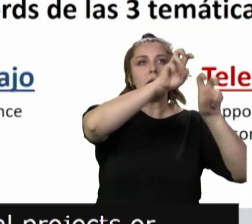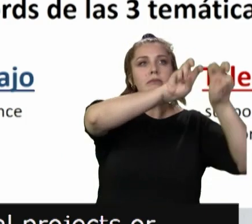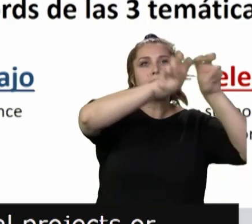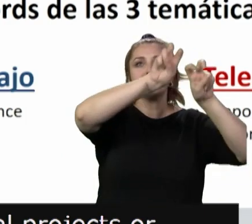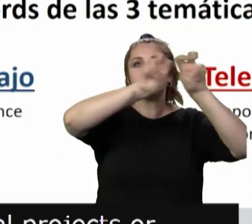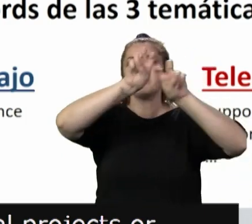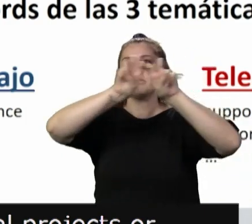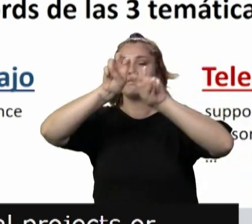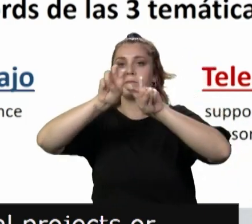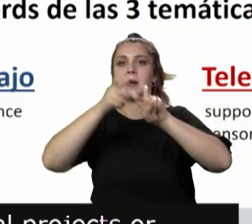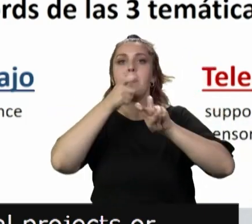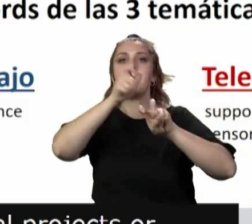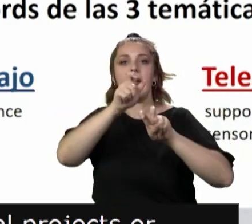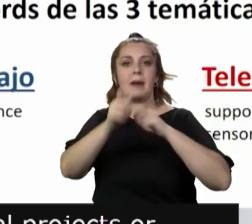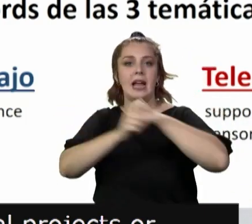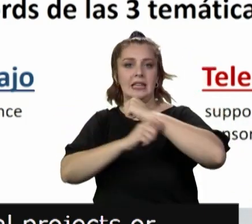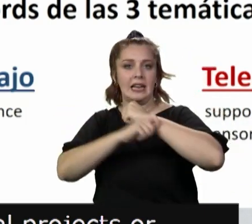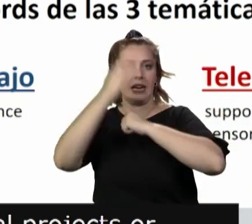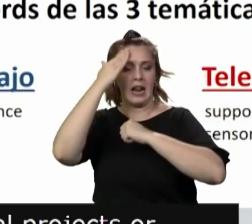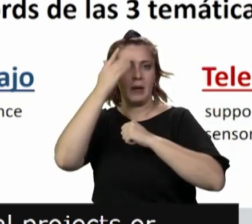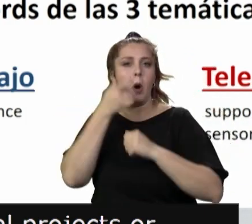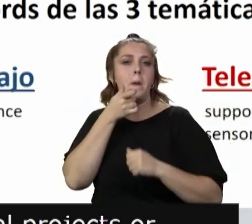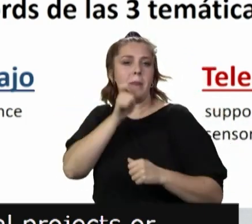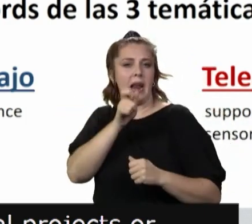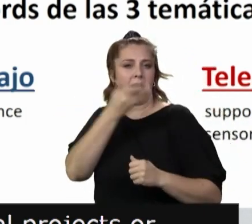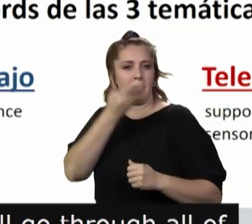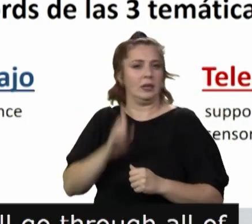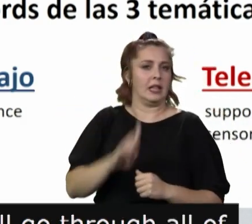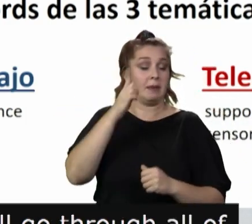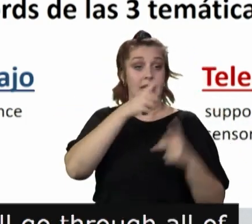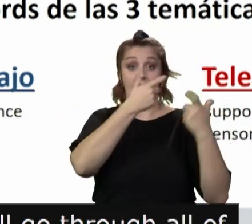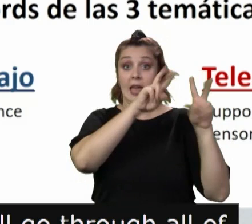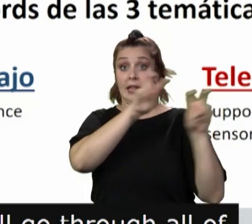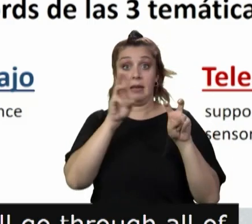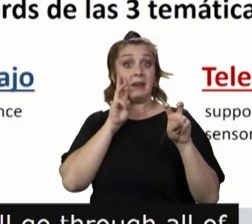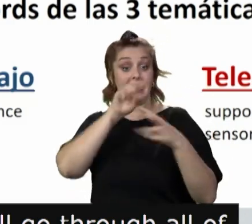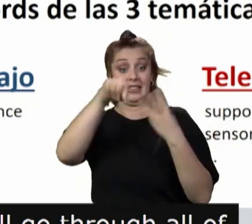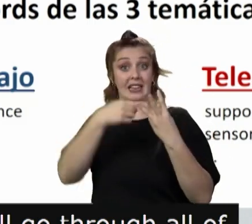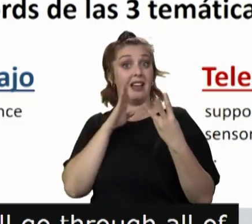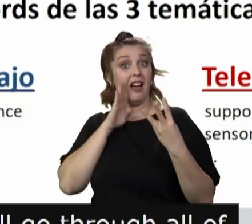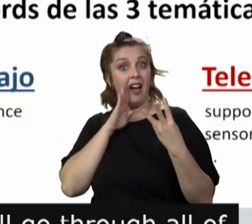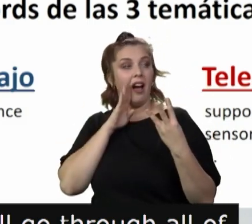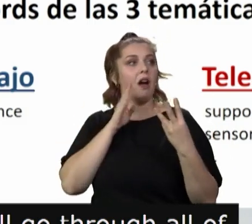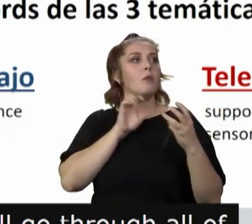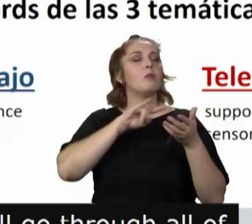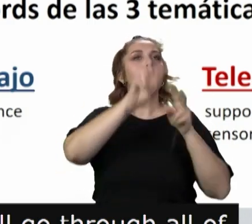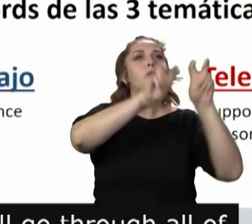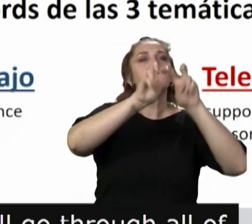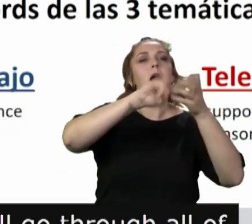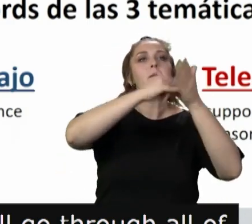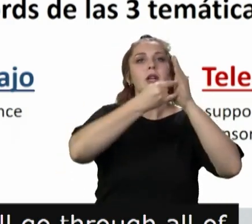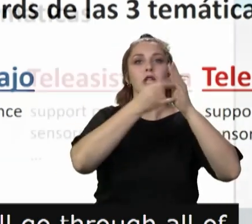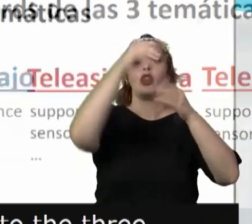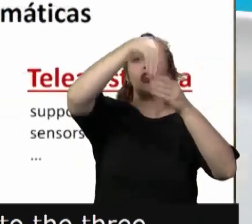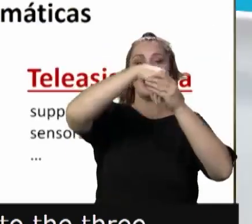will go through all of these websites and using the keywords linked to the three thematic areas, we'll try